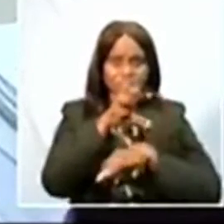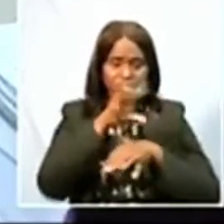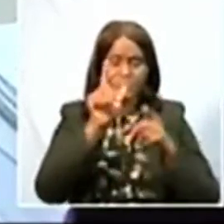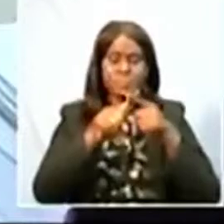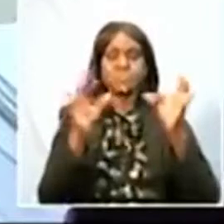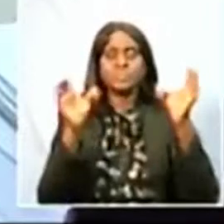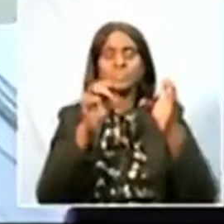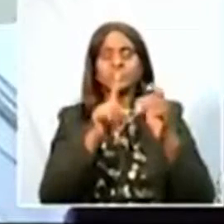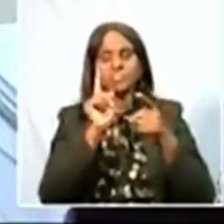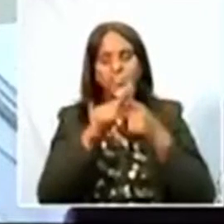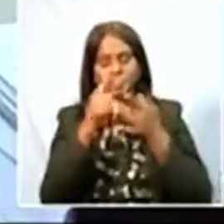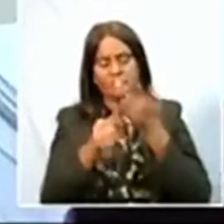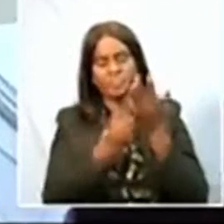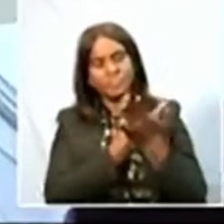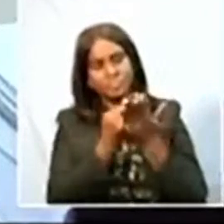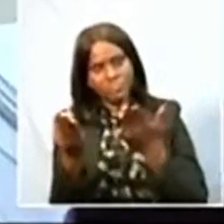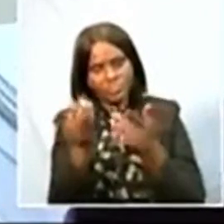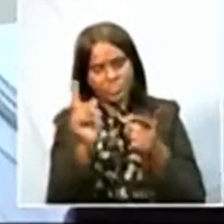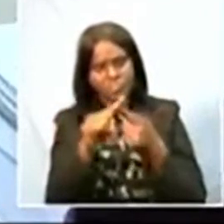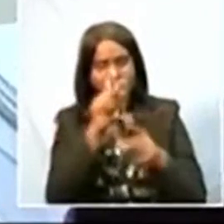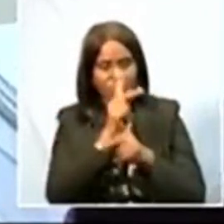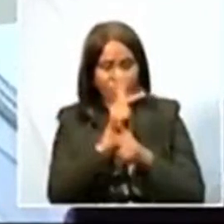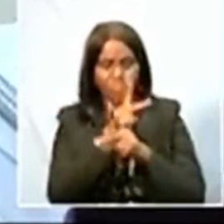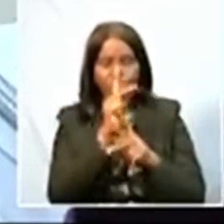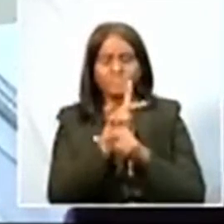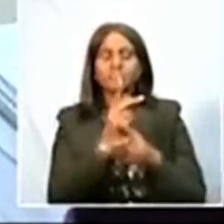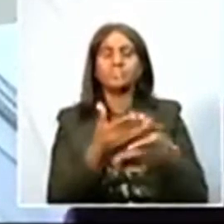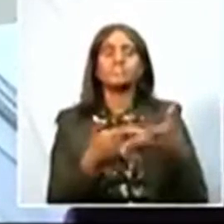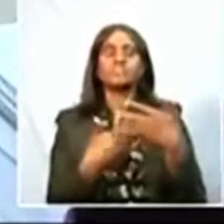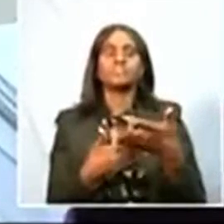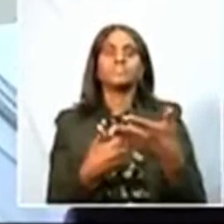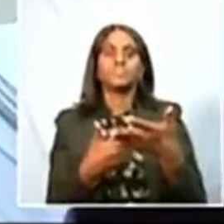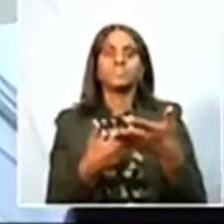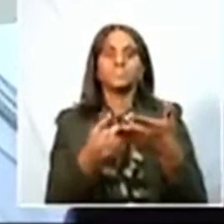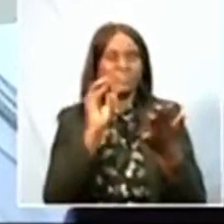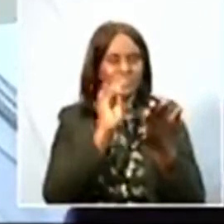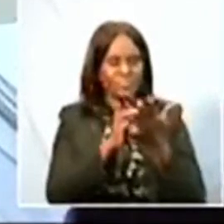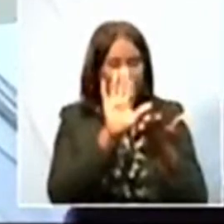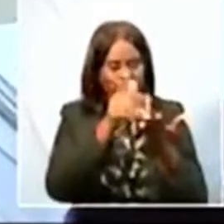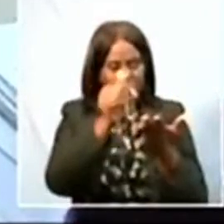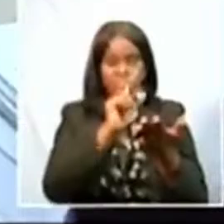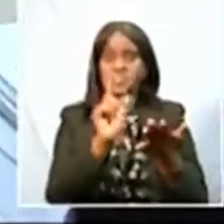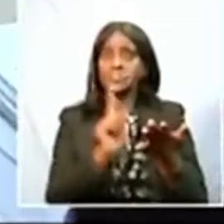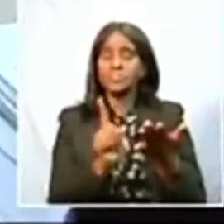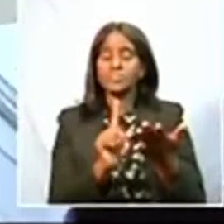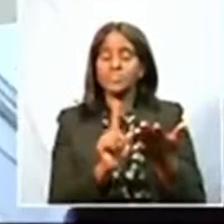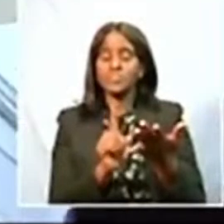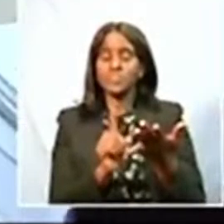council by failing to keep document? Where do you place yourself?